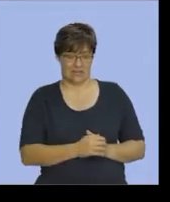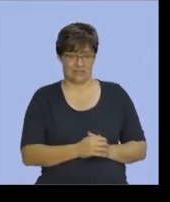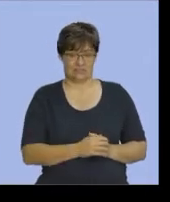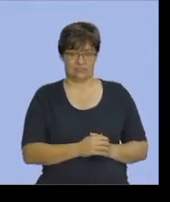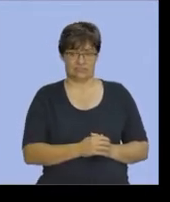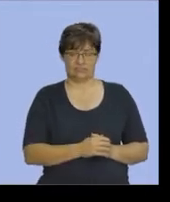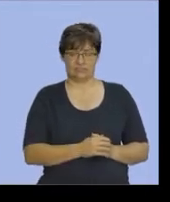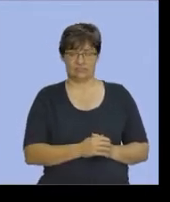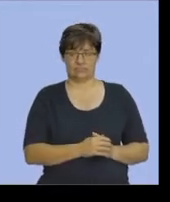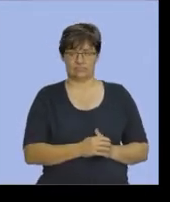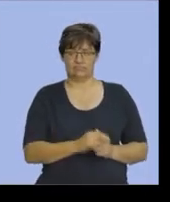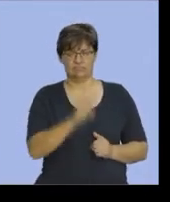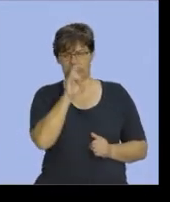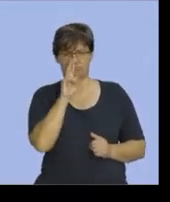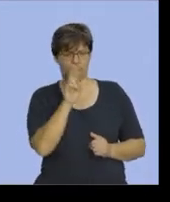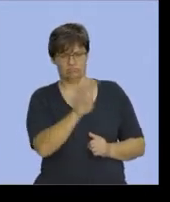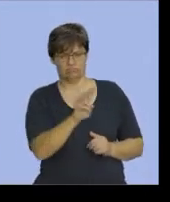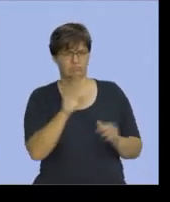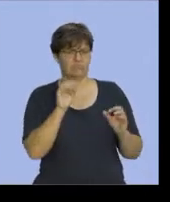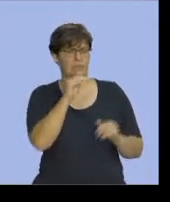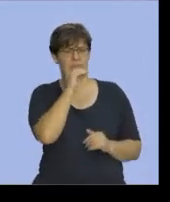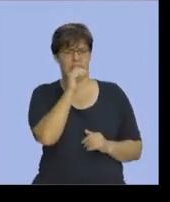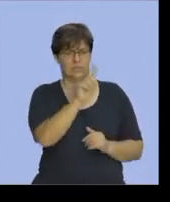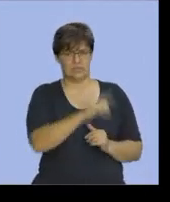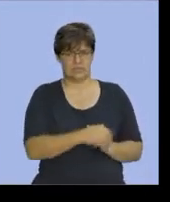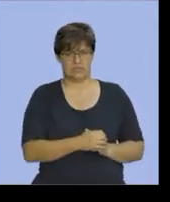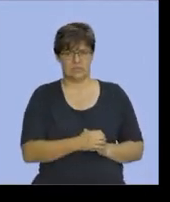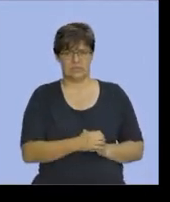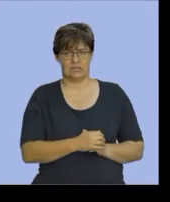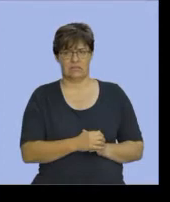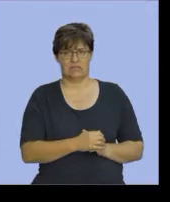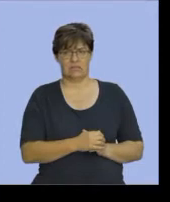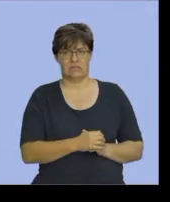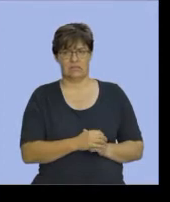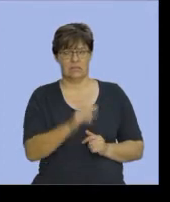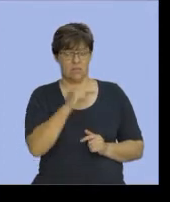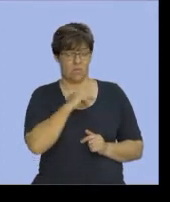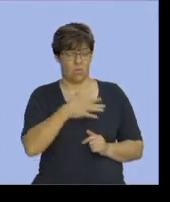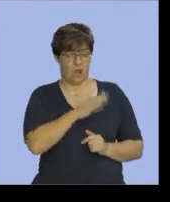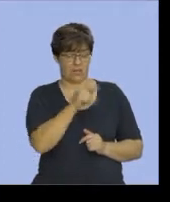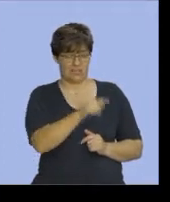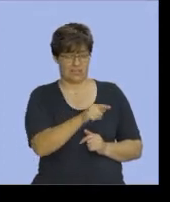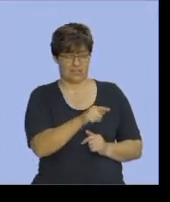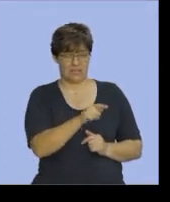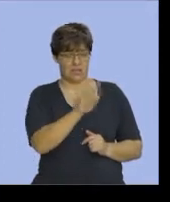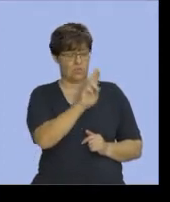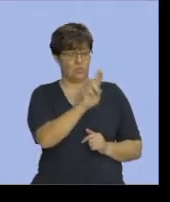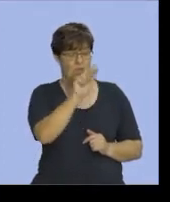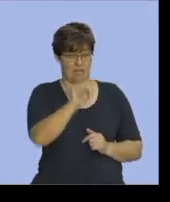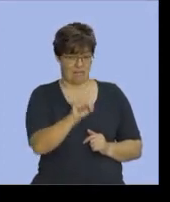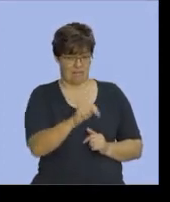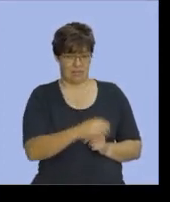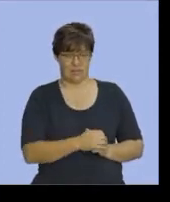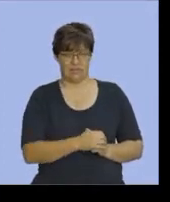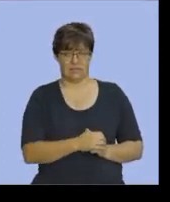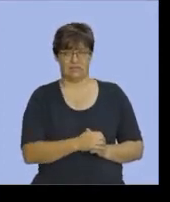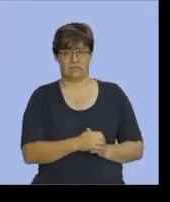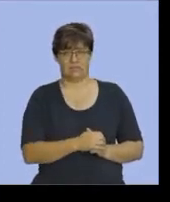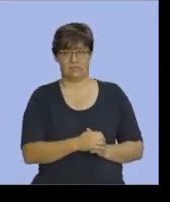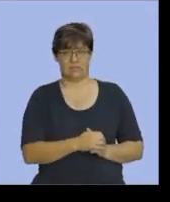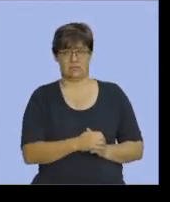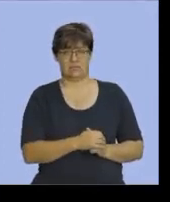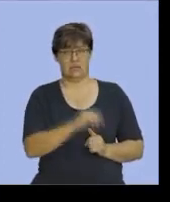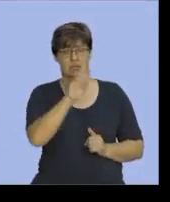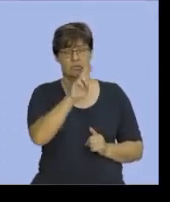tan ratio. So let's look at what exactly does that mean. If I'm trying to find, let's start with UN first,